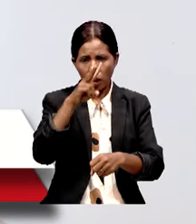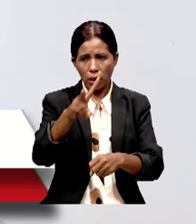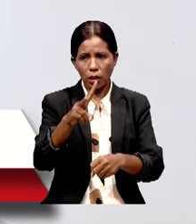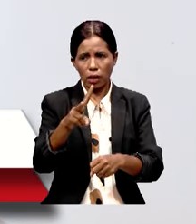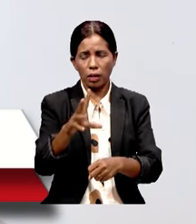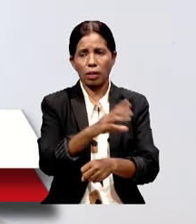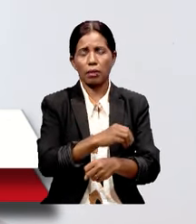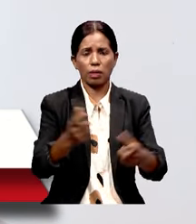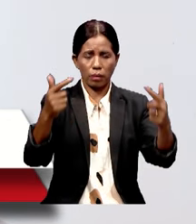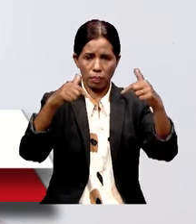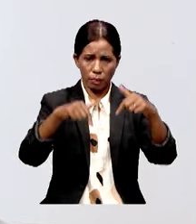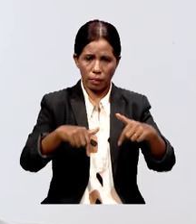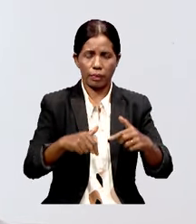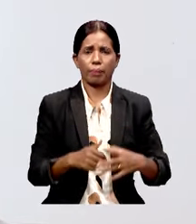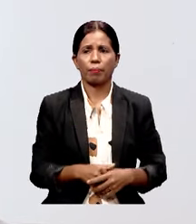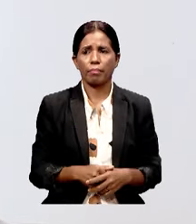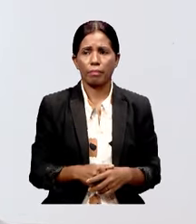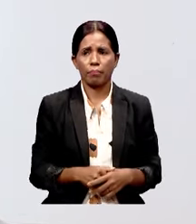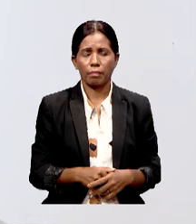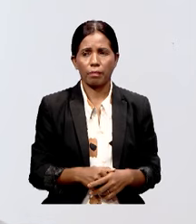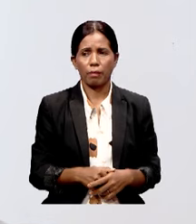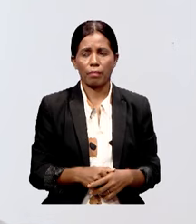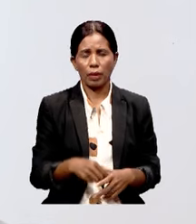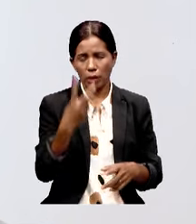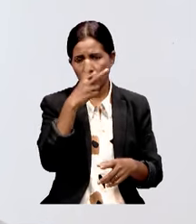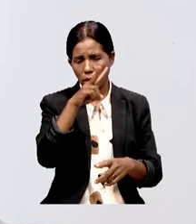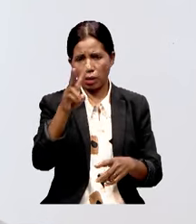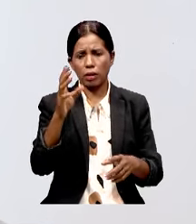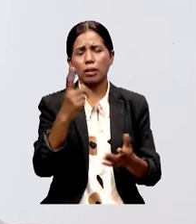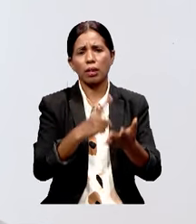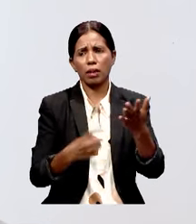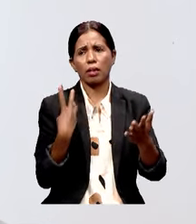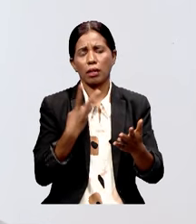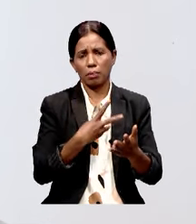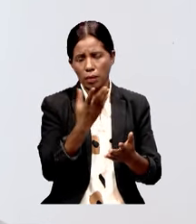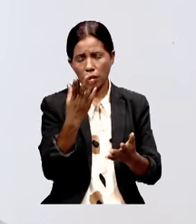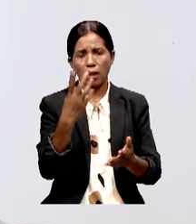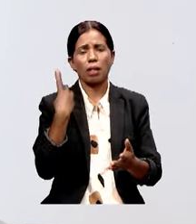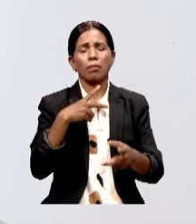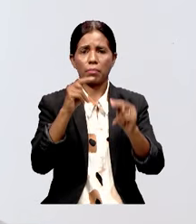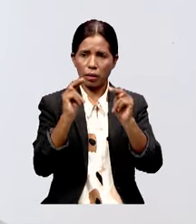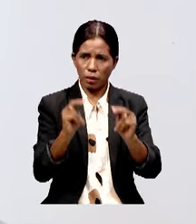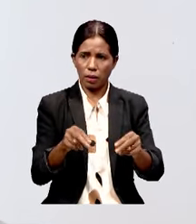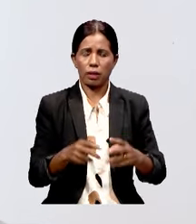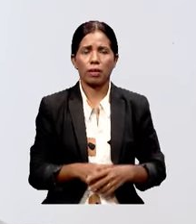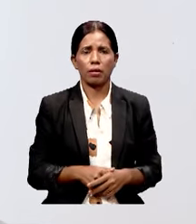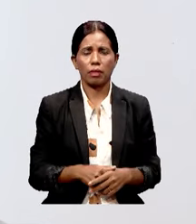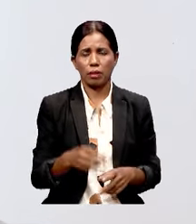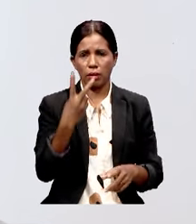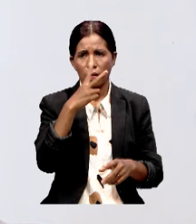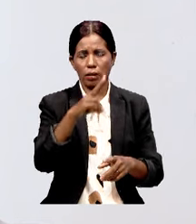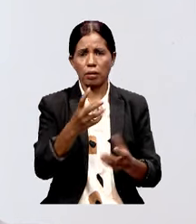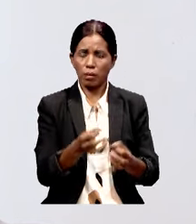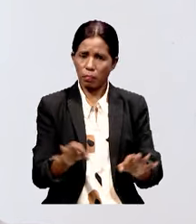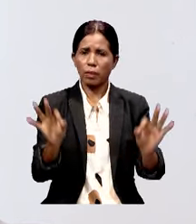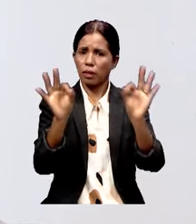to it coming out. And look forward to seeing, you know, what's in it. Obviously, it's very